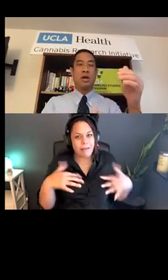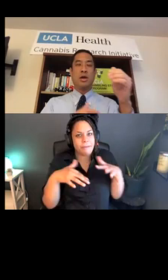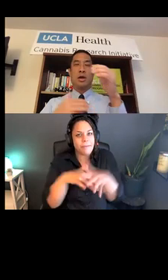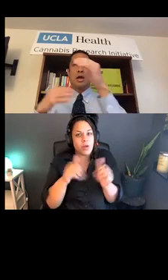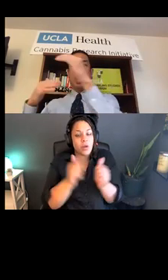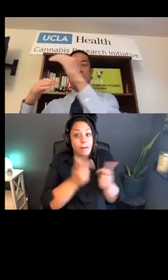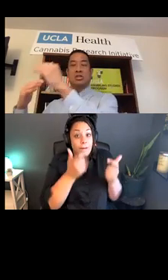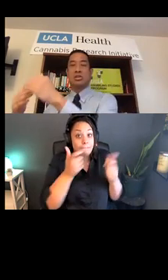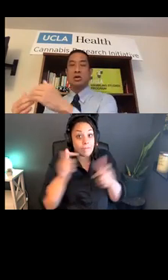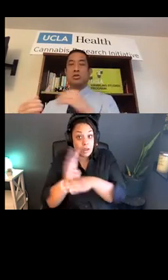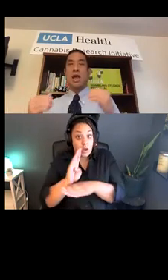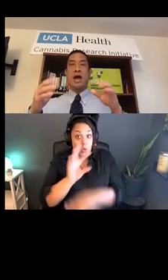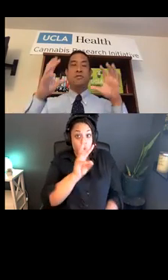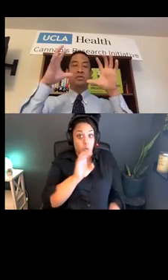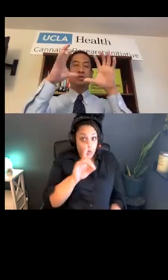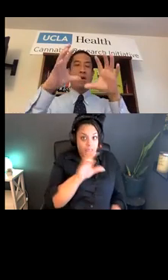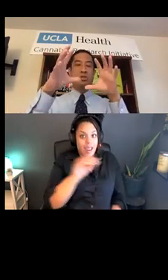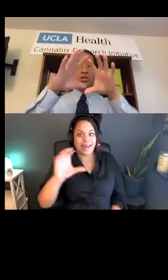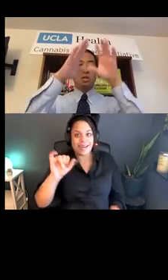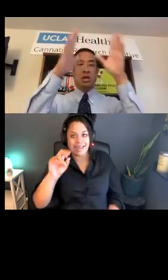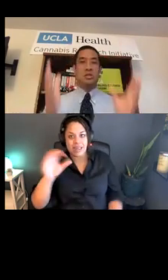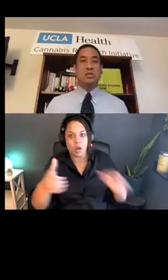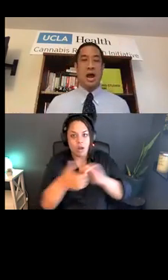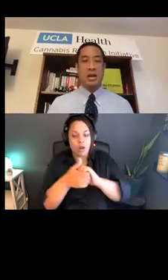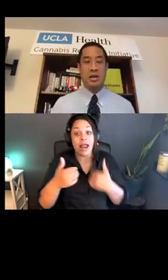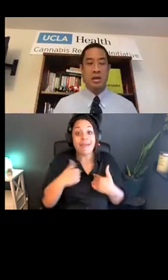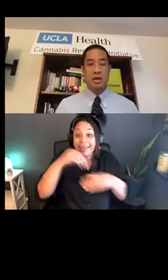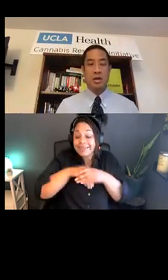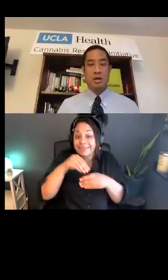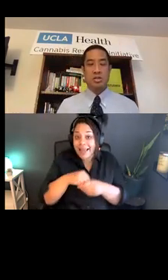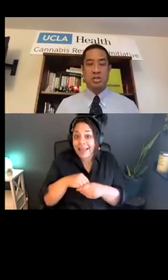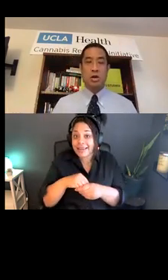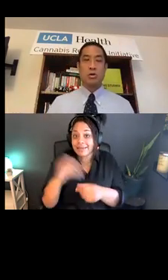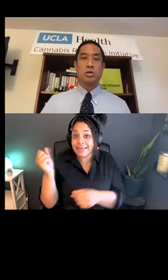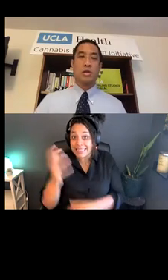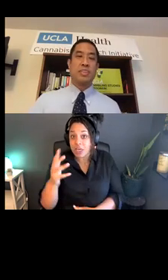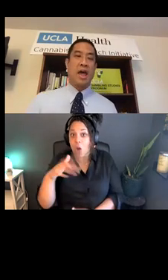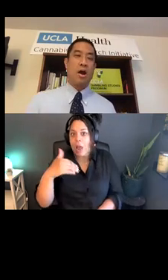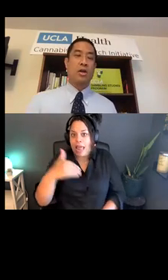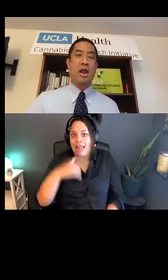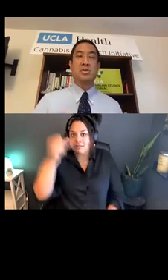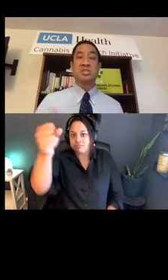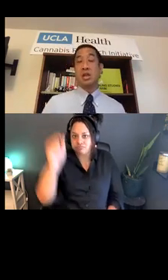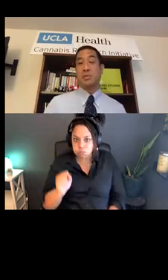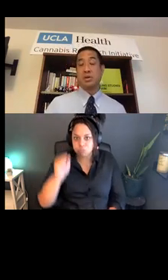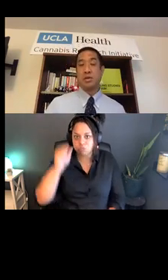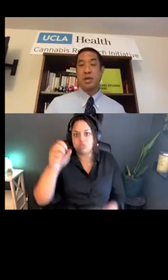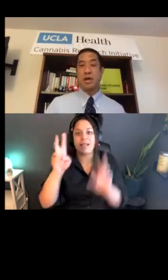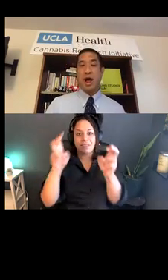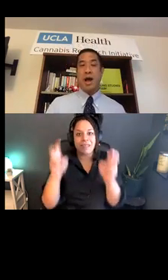weed and casino to have slot machine inside casino that are cannabis